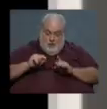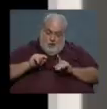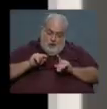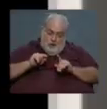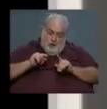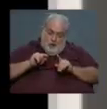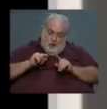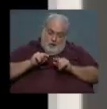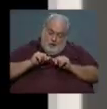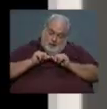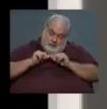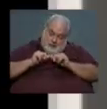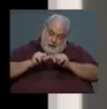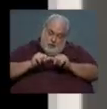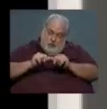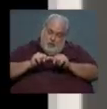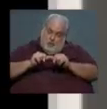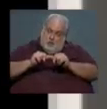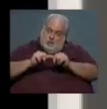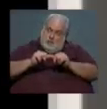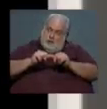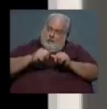of